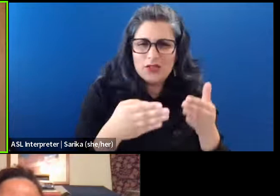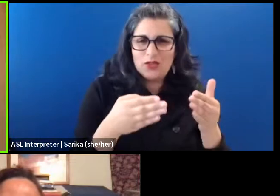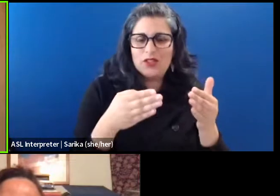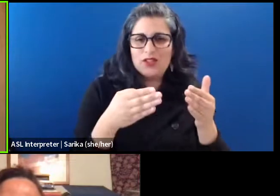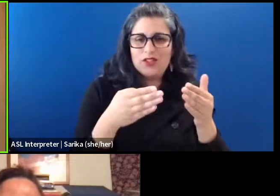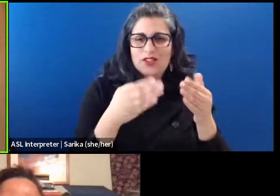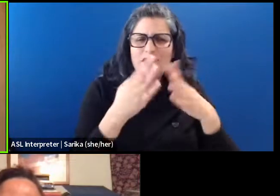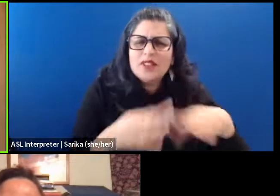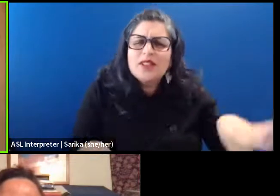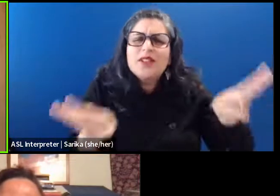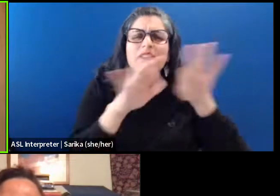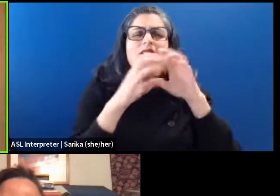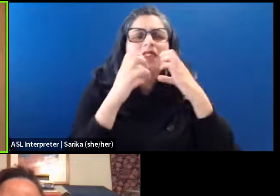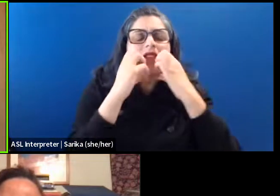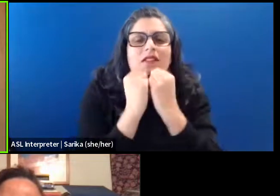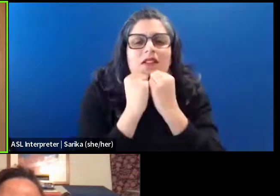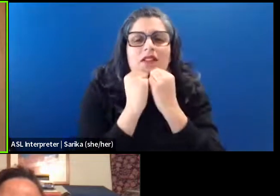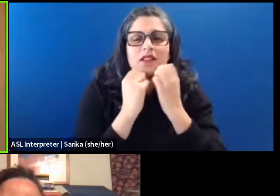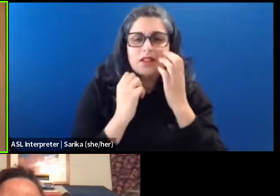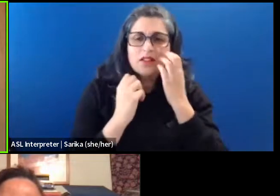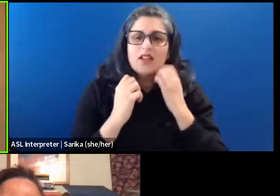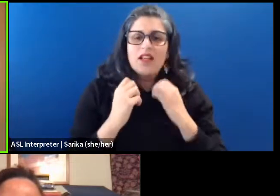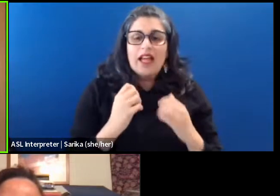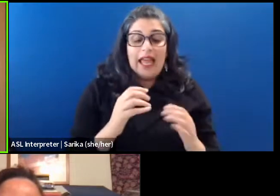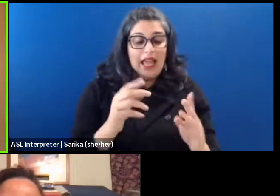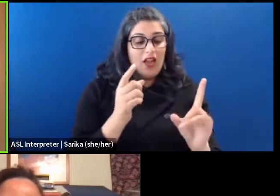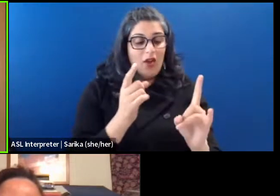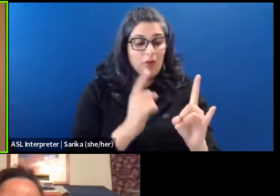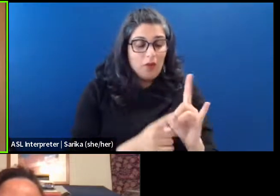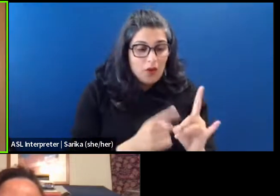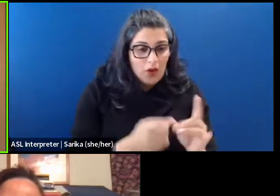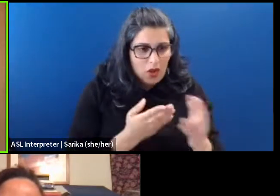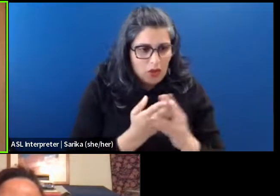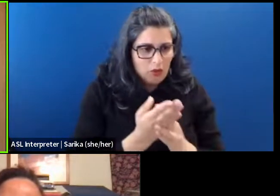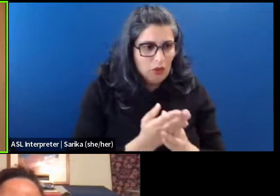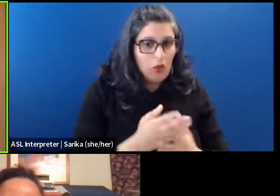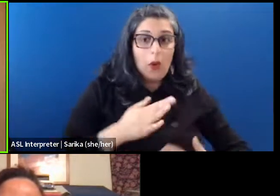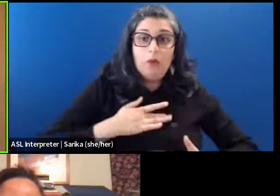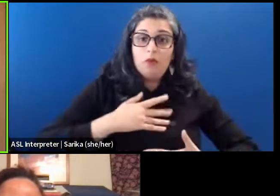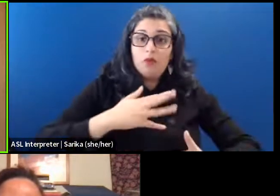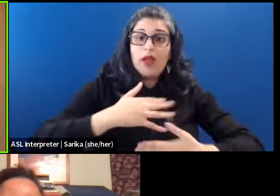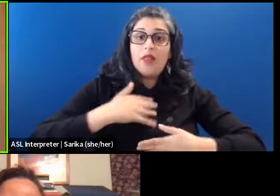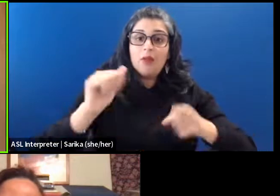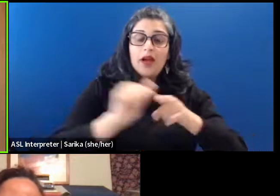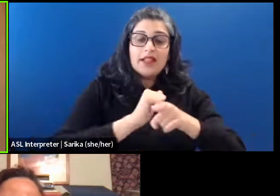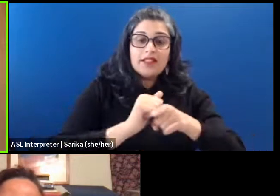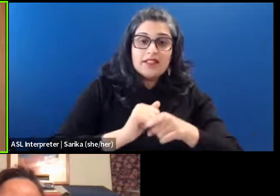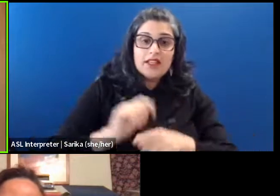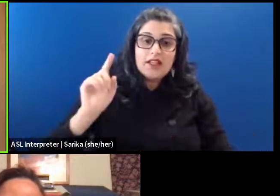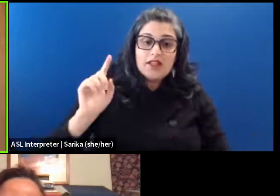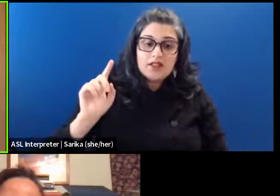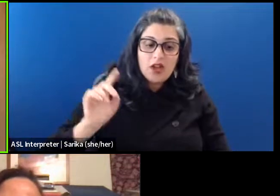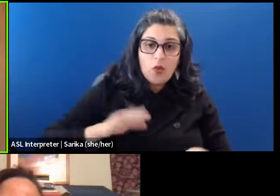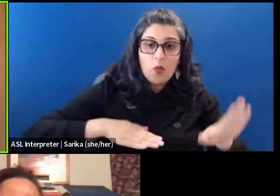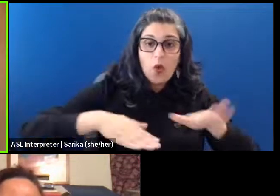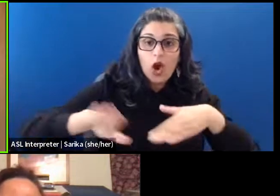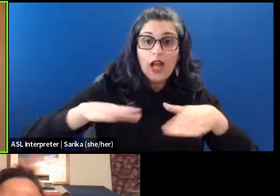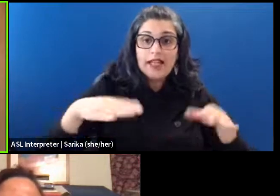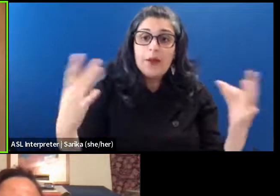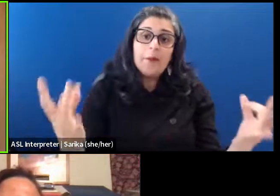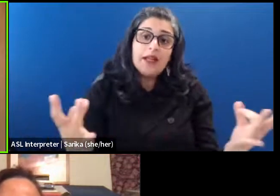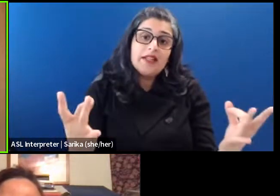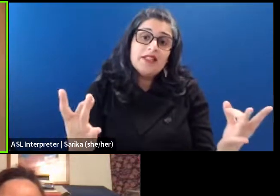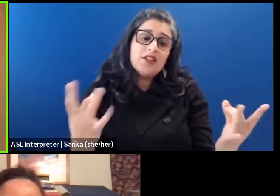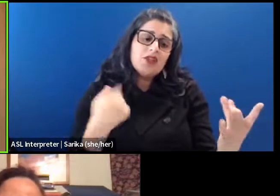think that Buddhism, through practices, through breath practices and walking meditation, that we connect with